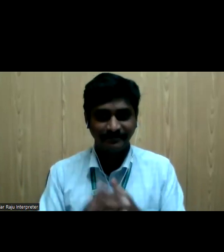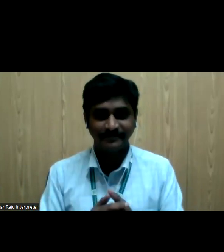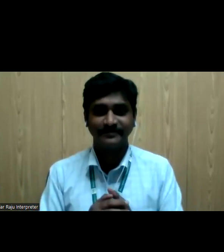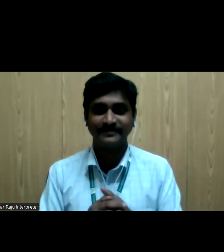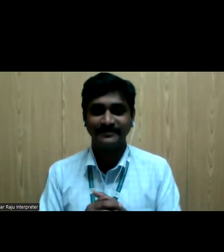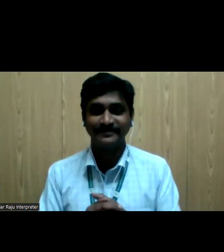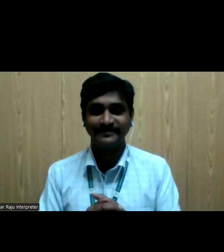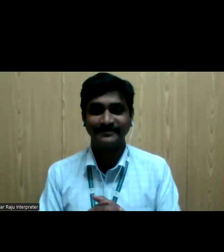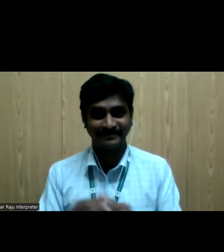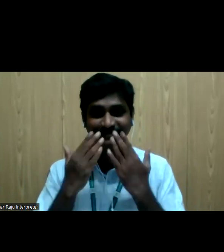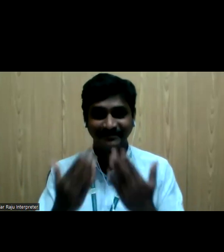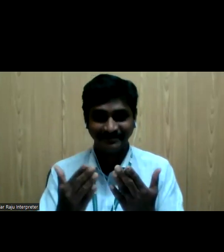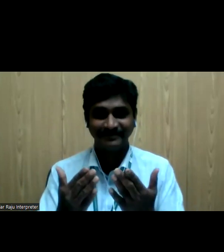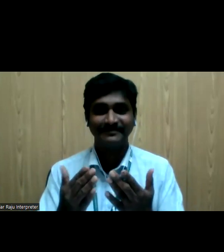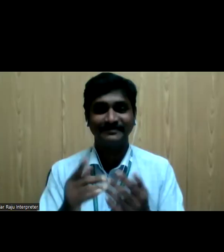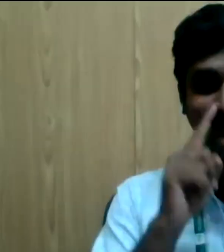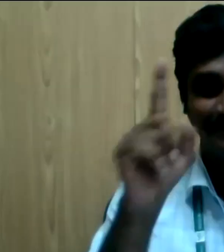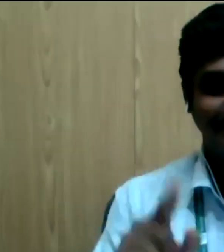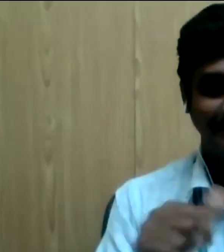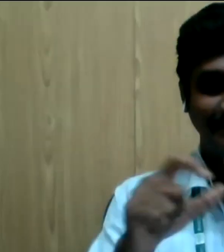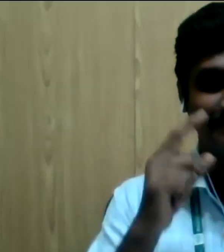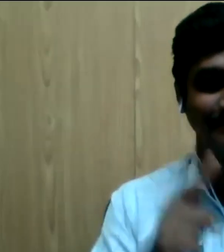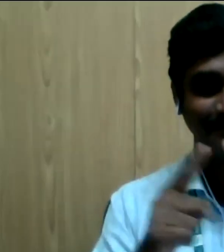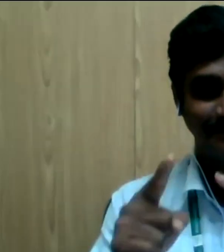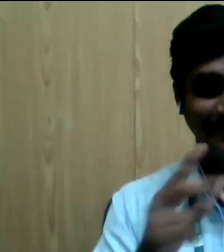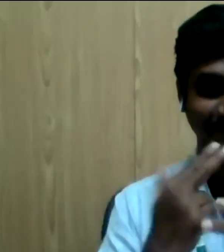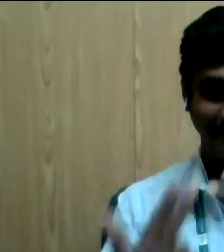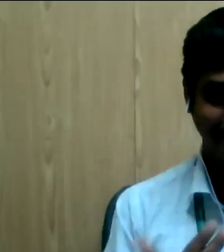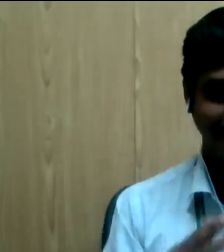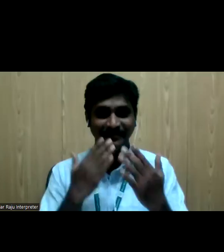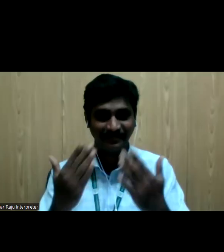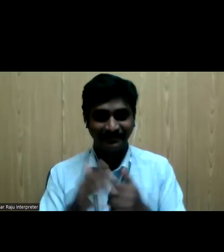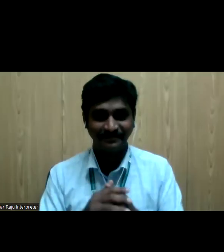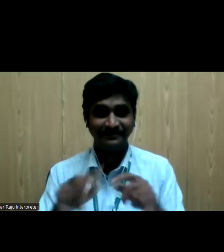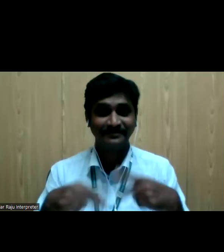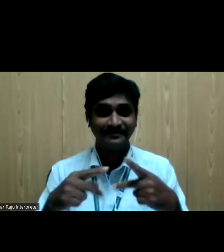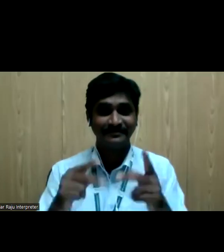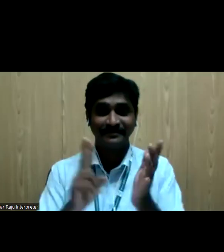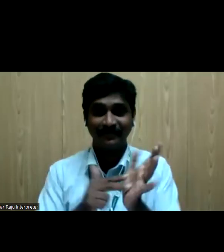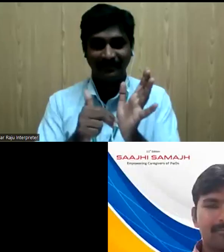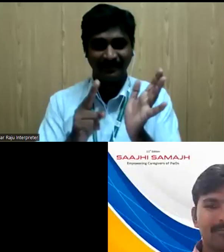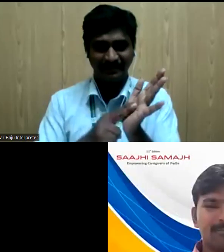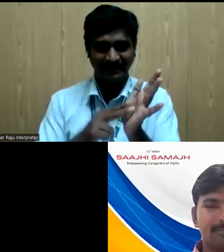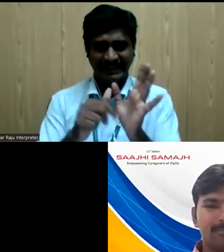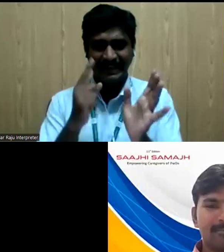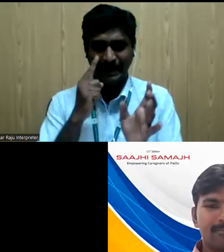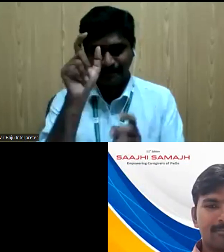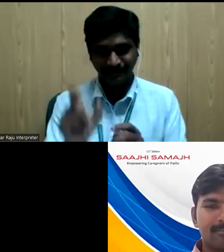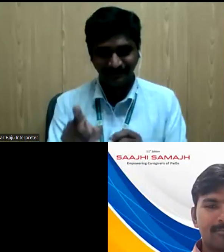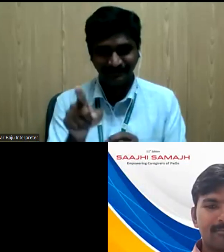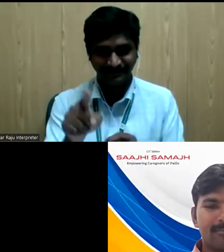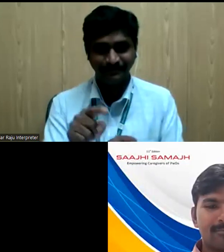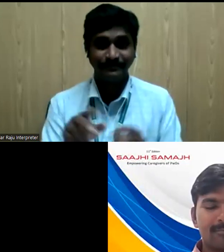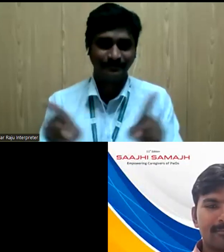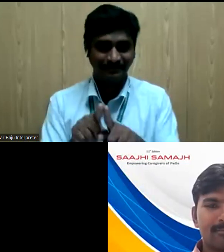Thank you, Aditi. Thank you so much. Okay. So to start the event, Saajhi Samajh,